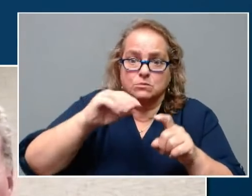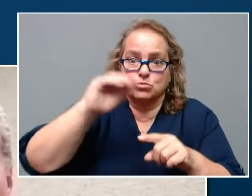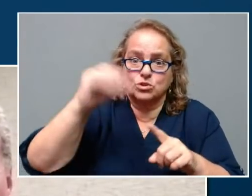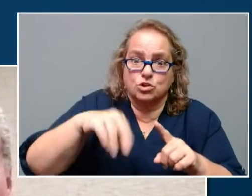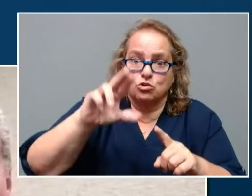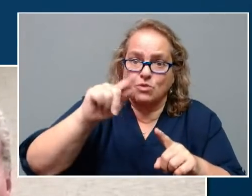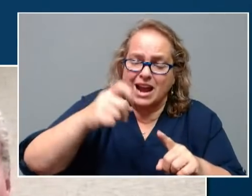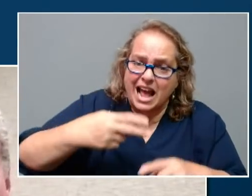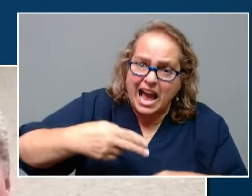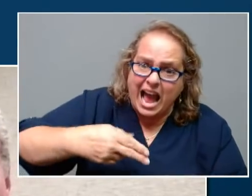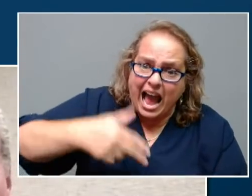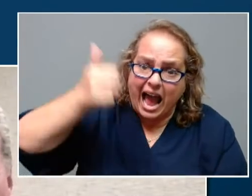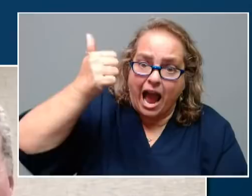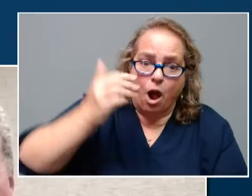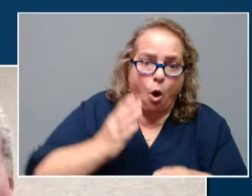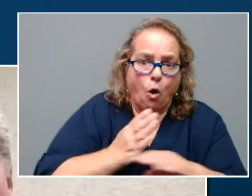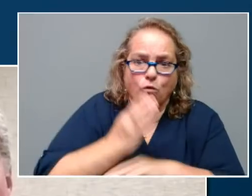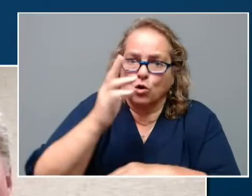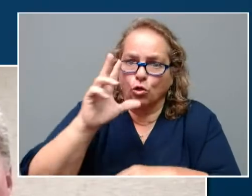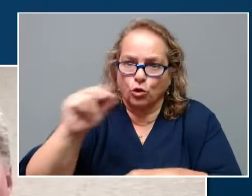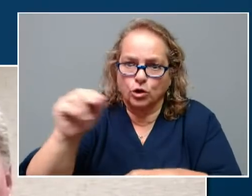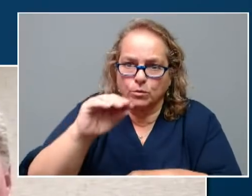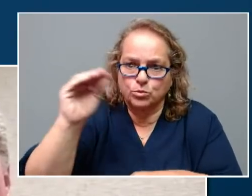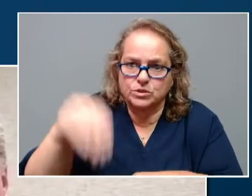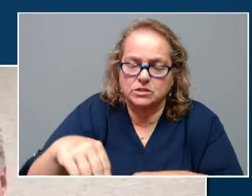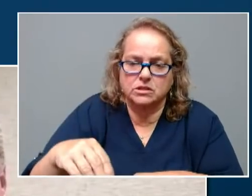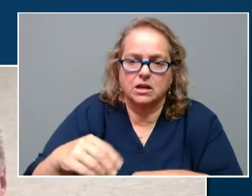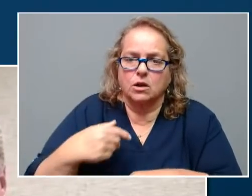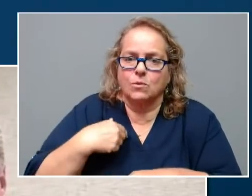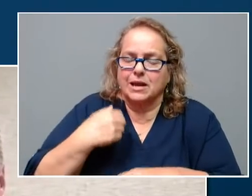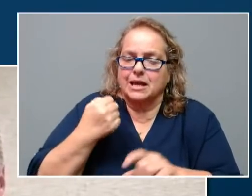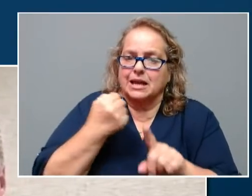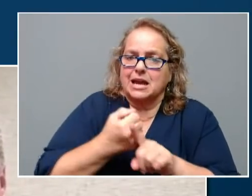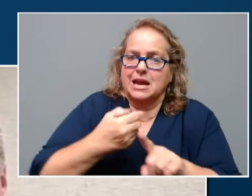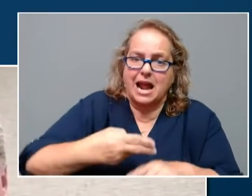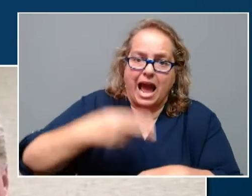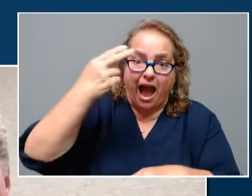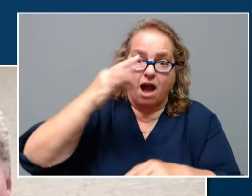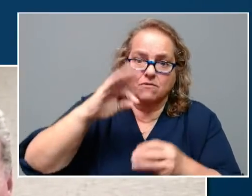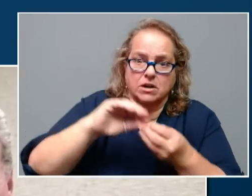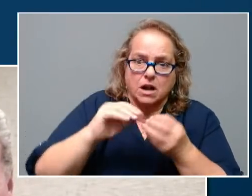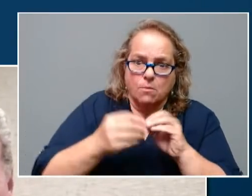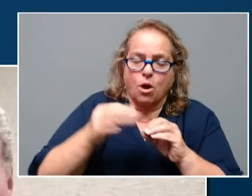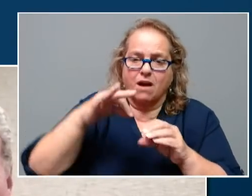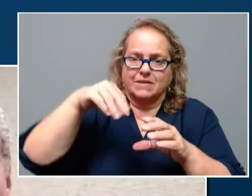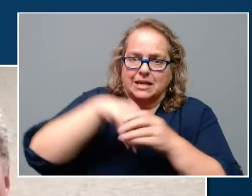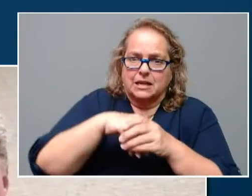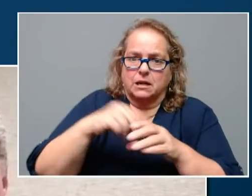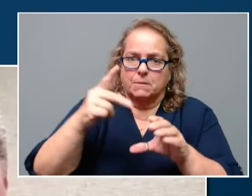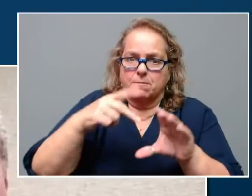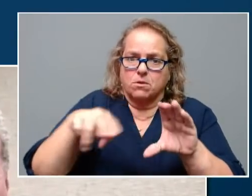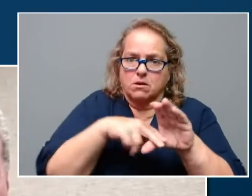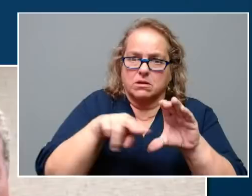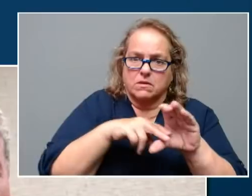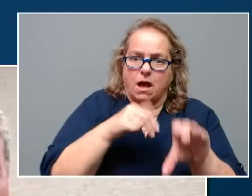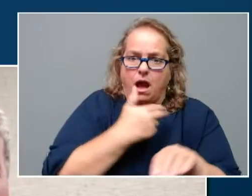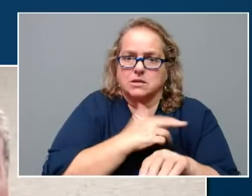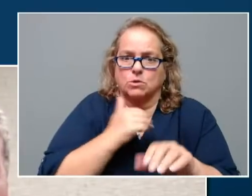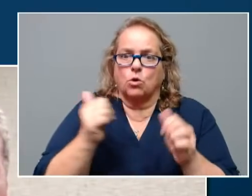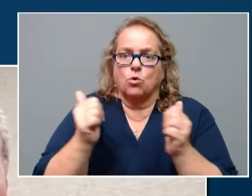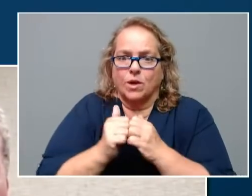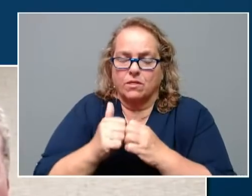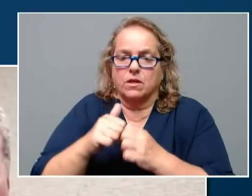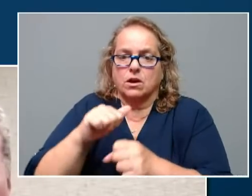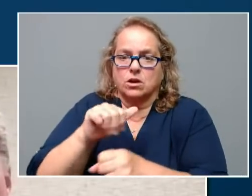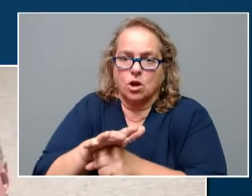exceeding 30%, and we've hit a high, all-time high in terms of the number of inpatients currently admitted with COVID. I